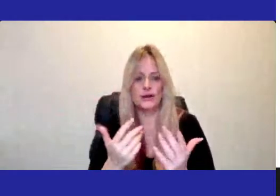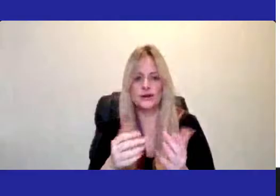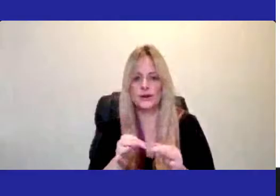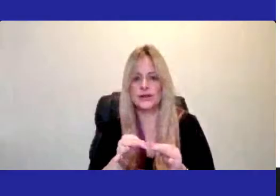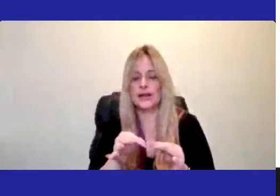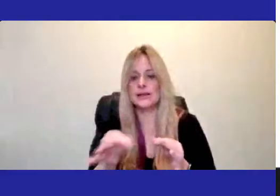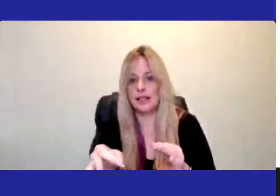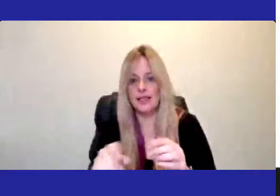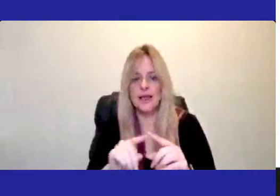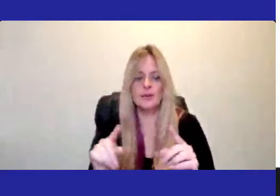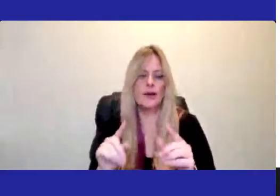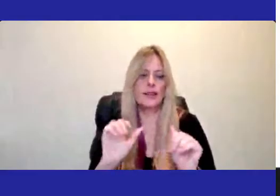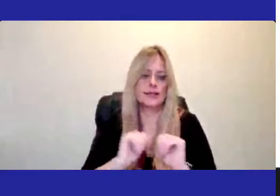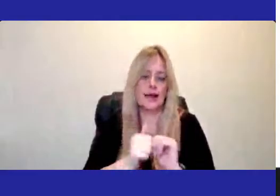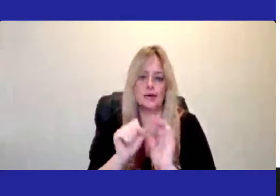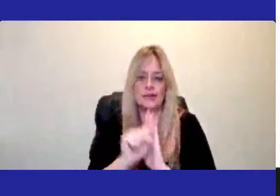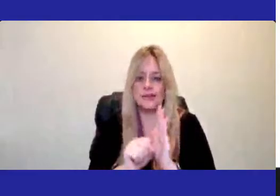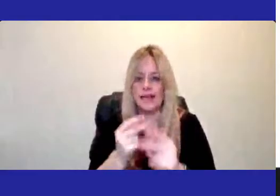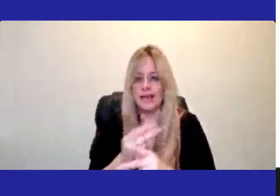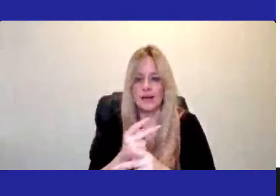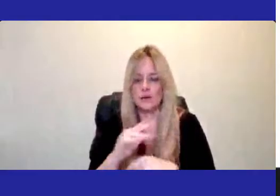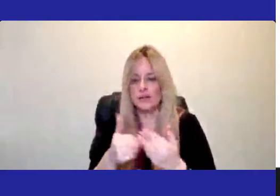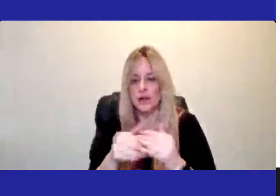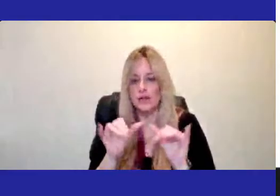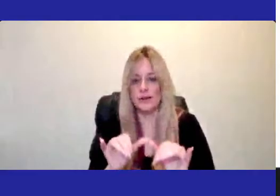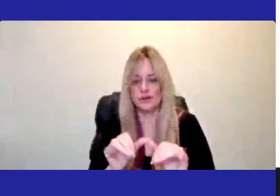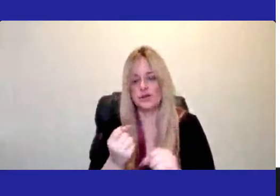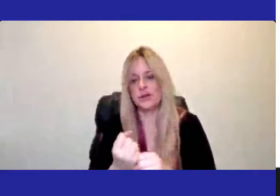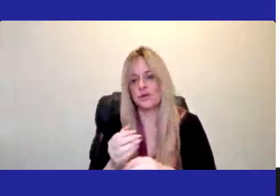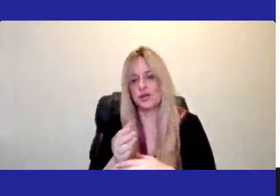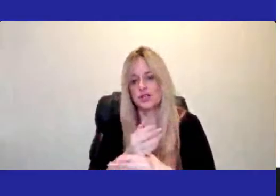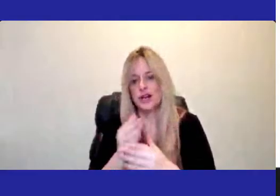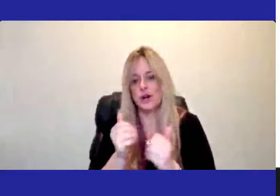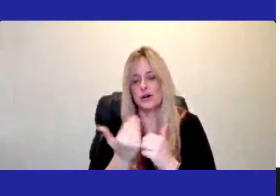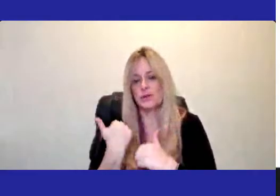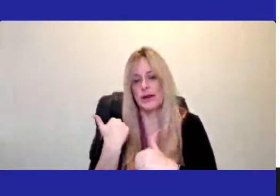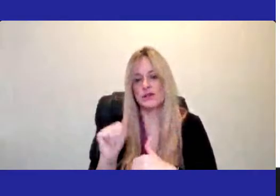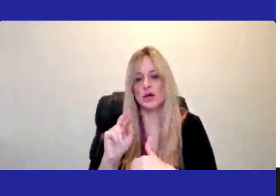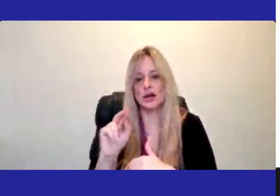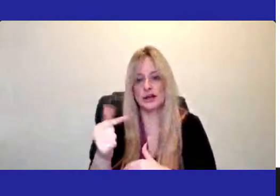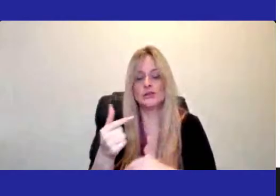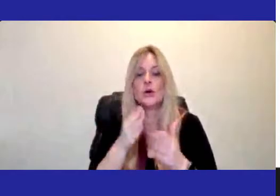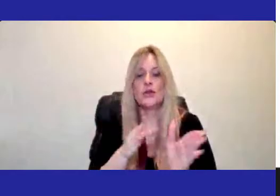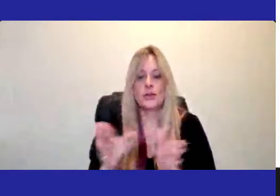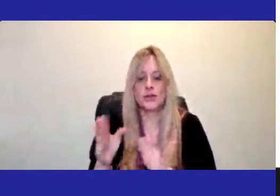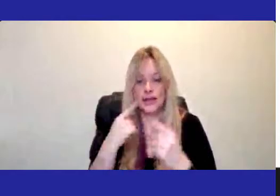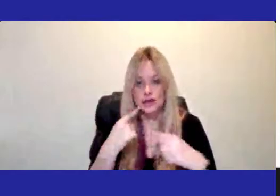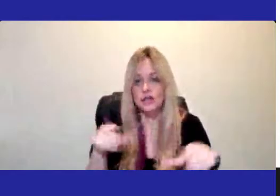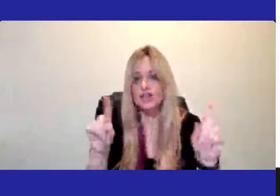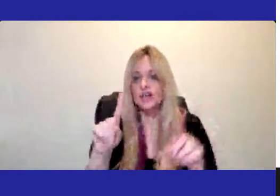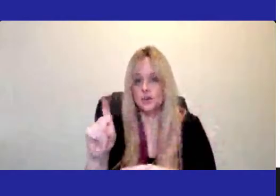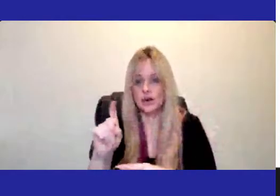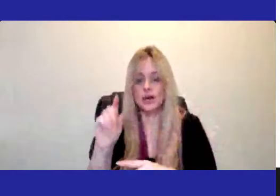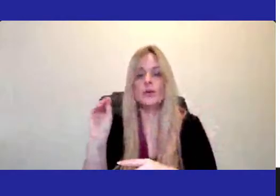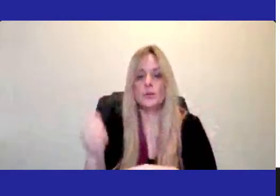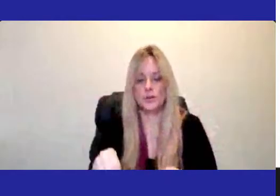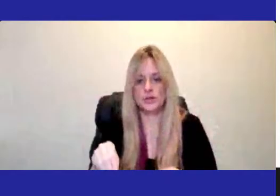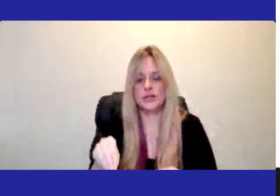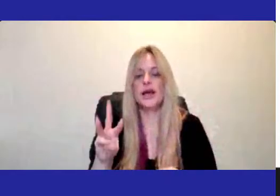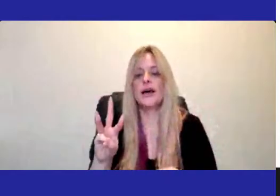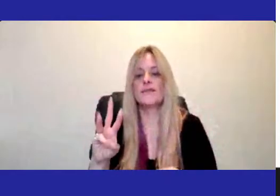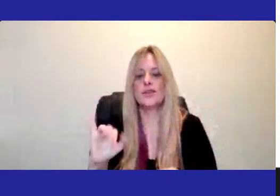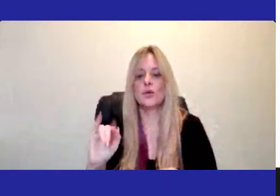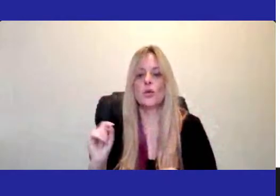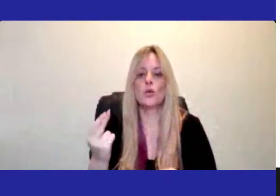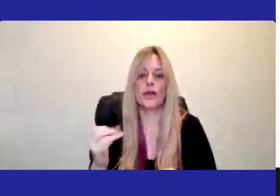all these measures that was shared last August. The plan achieved 100% of the withhold, and